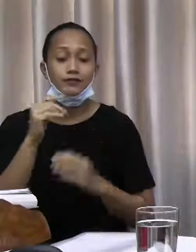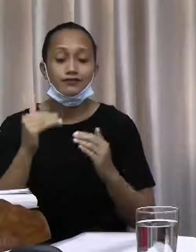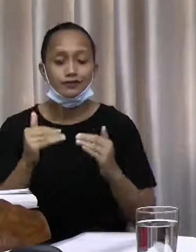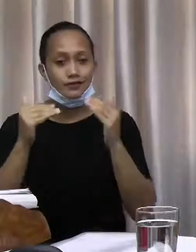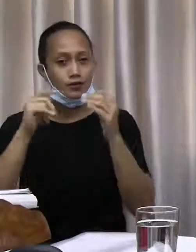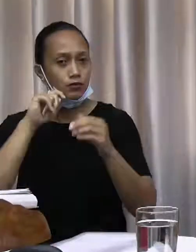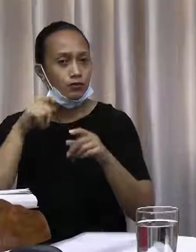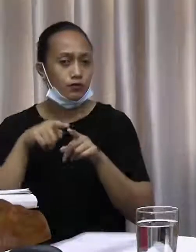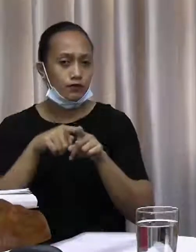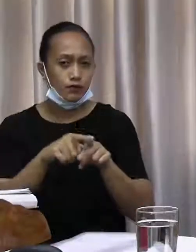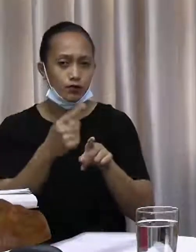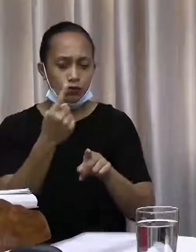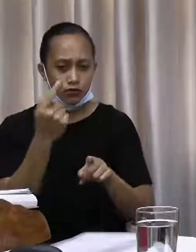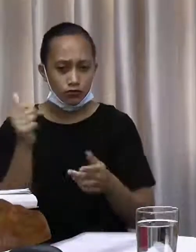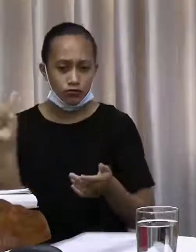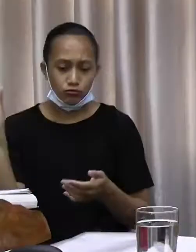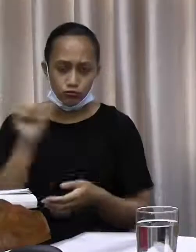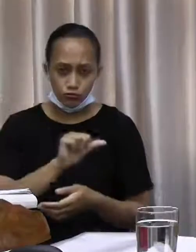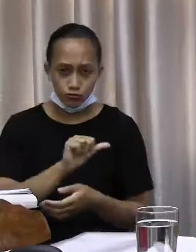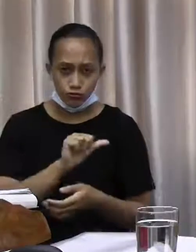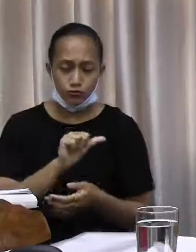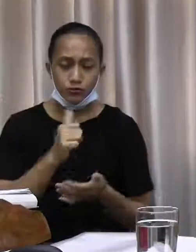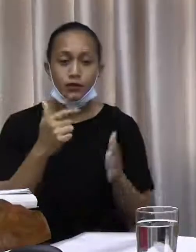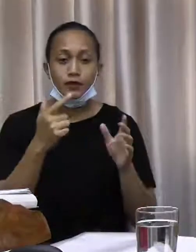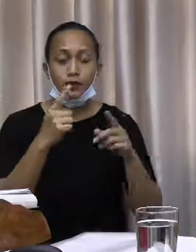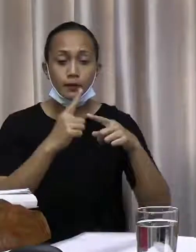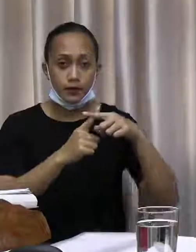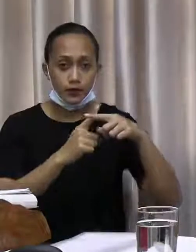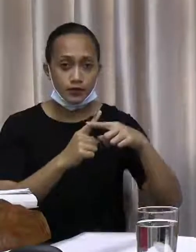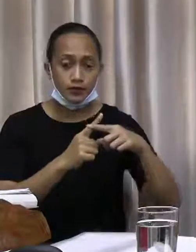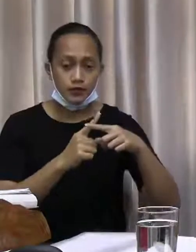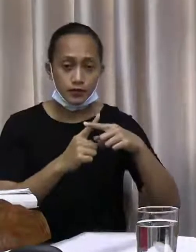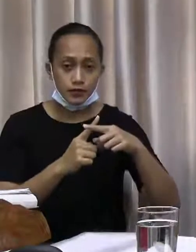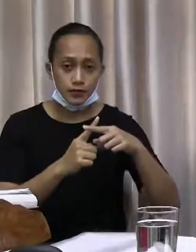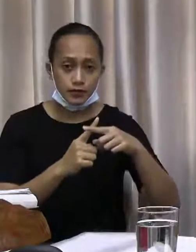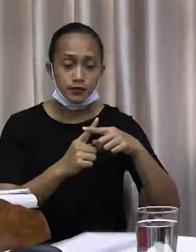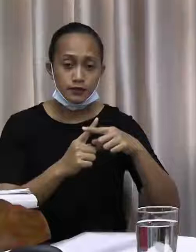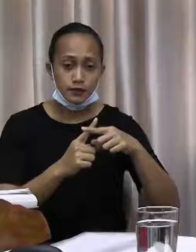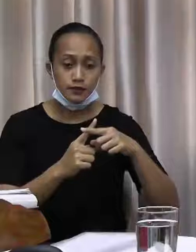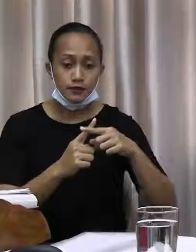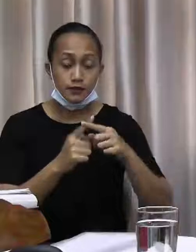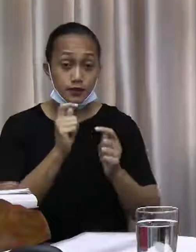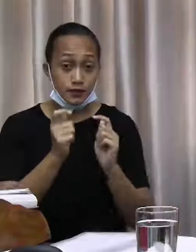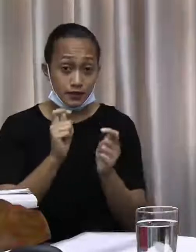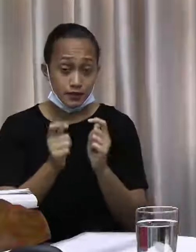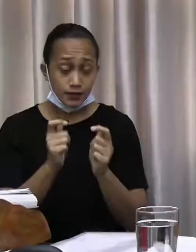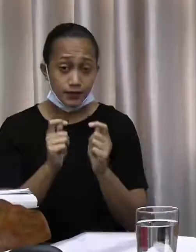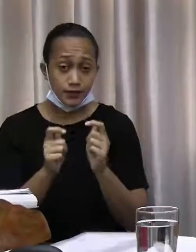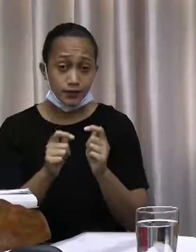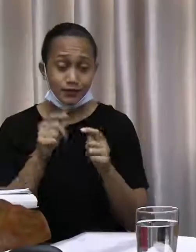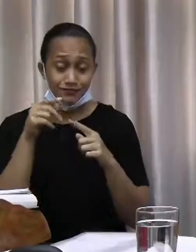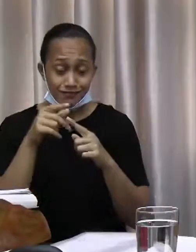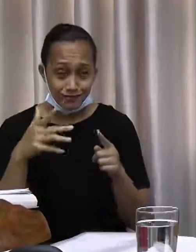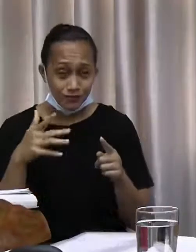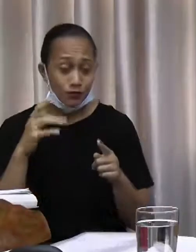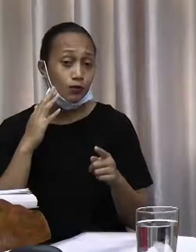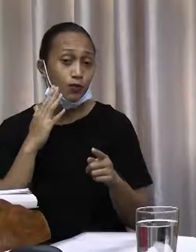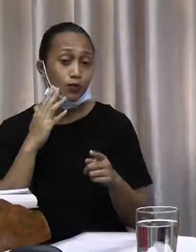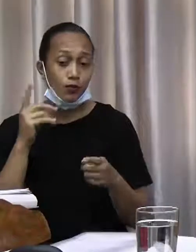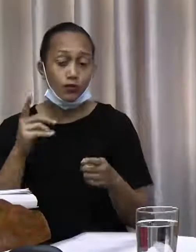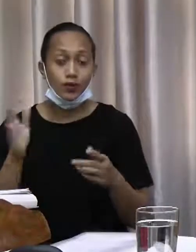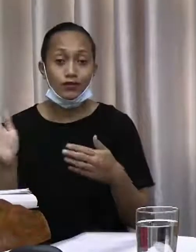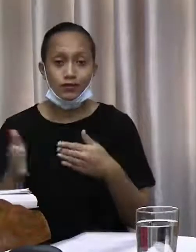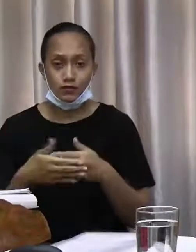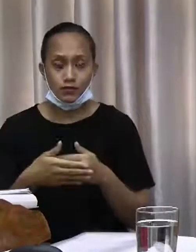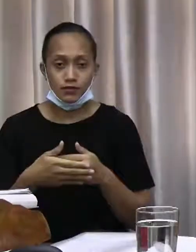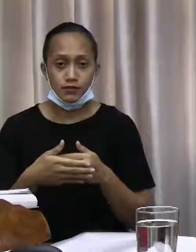be followed once you return a positive rapid antigen test, particularly during the lockdown